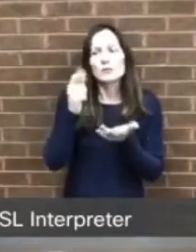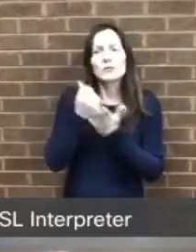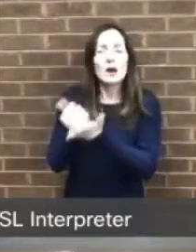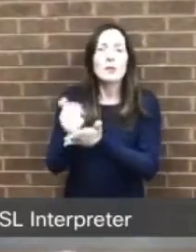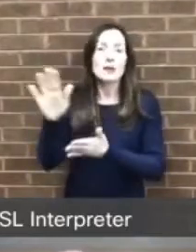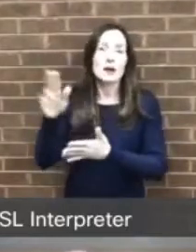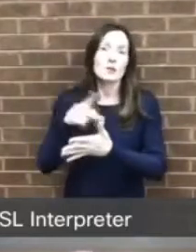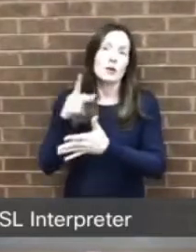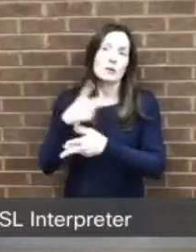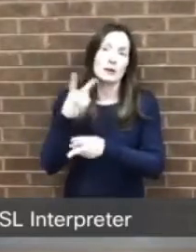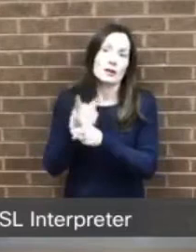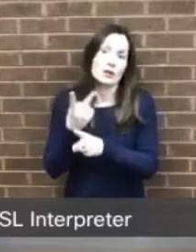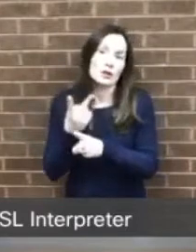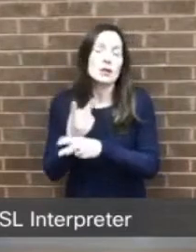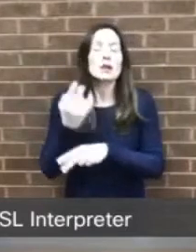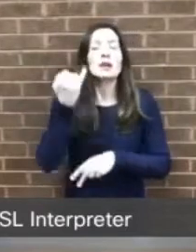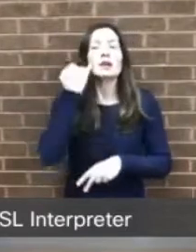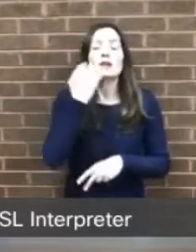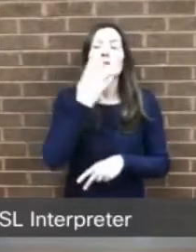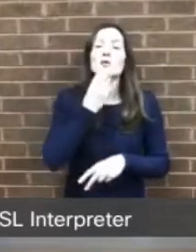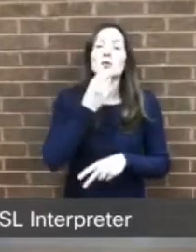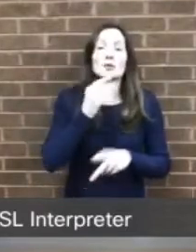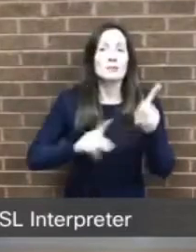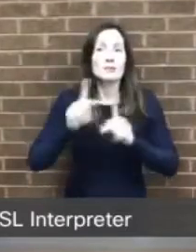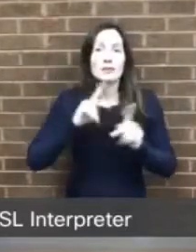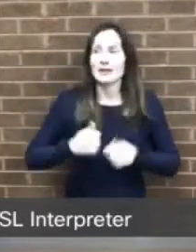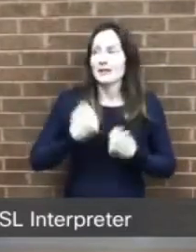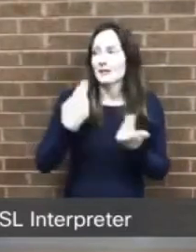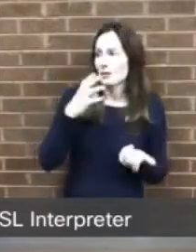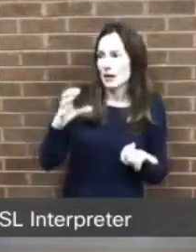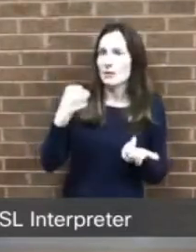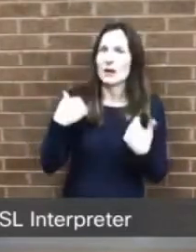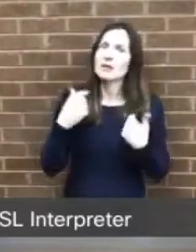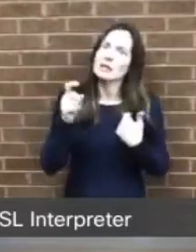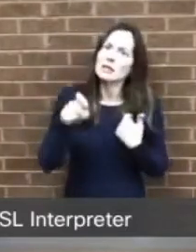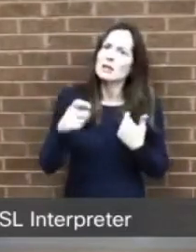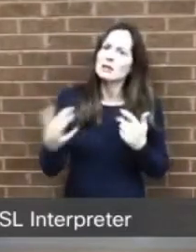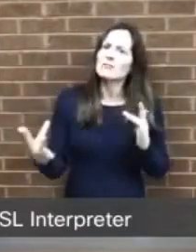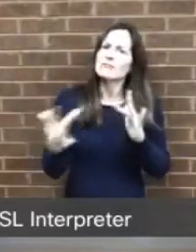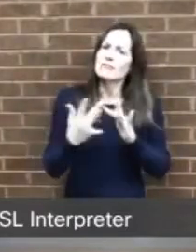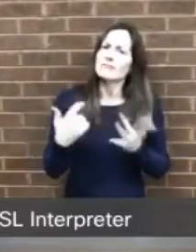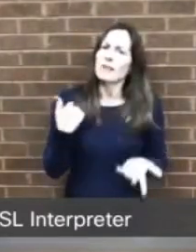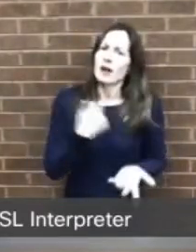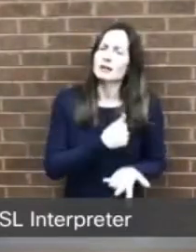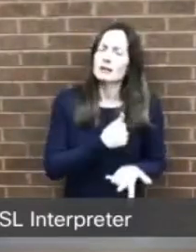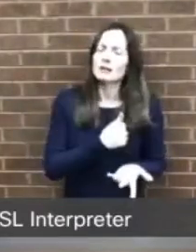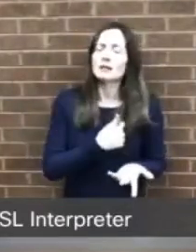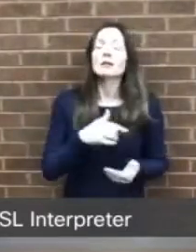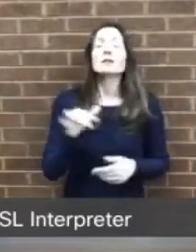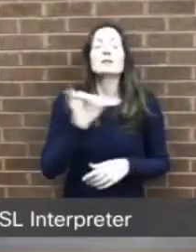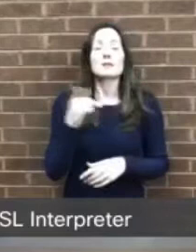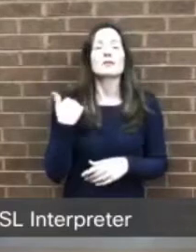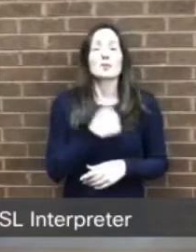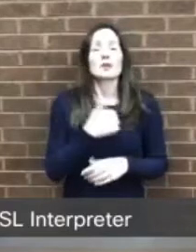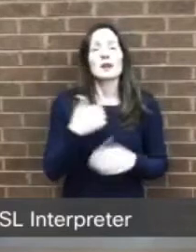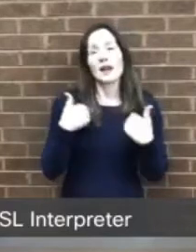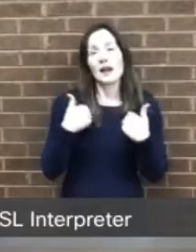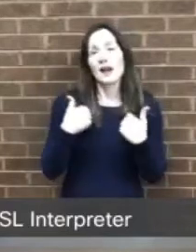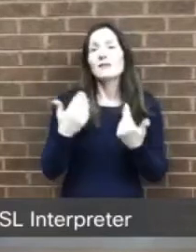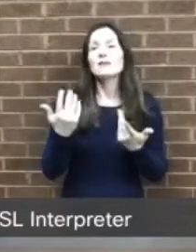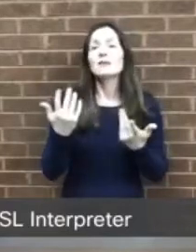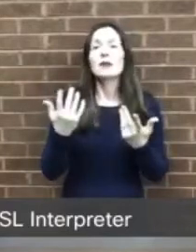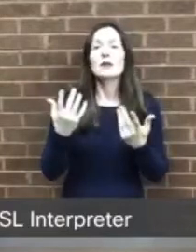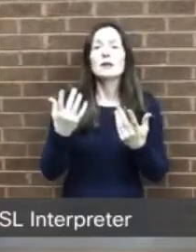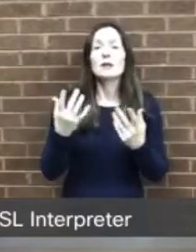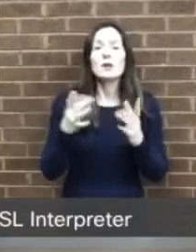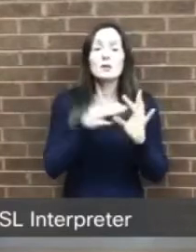Jewish residents in need. As you will hear from Betsy Singer in a moment, our Jewish Community Relations Council works to foster a civil society, to work for